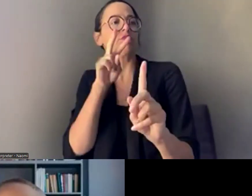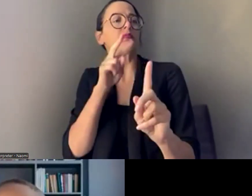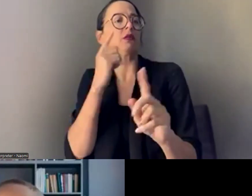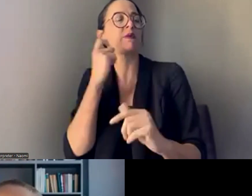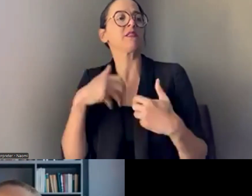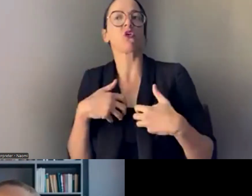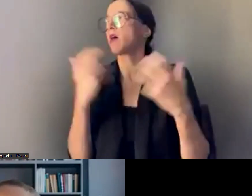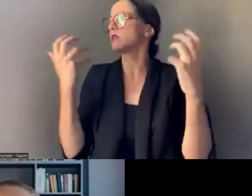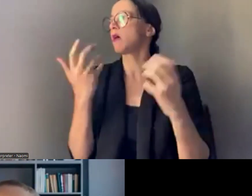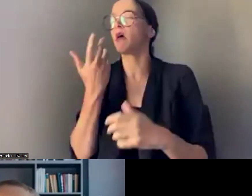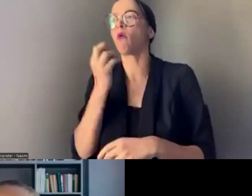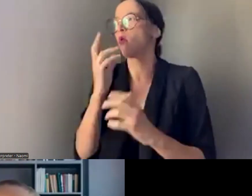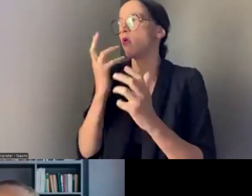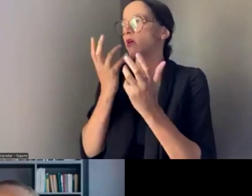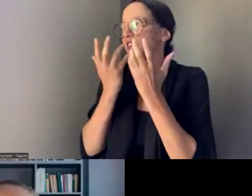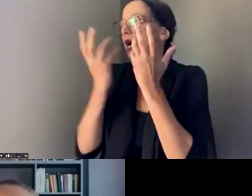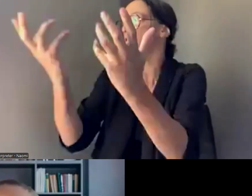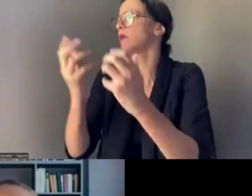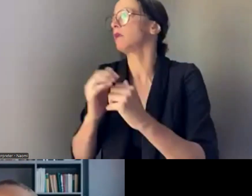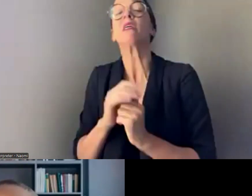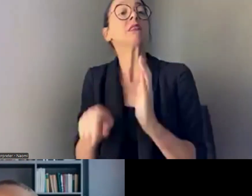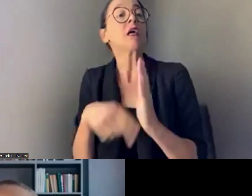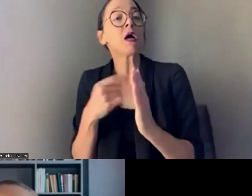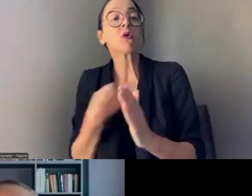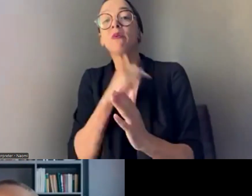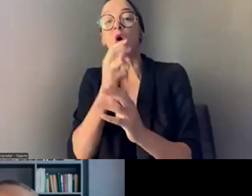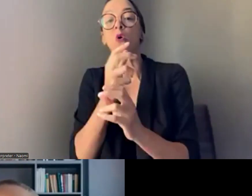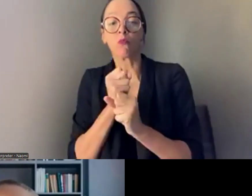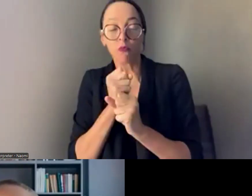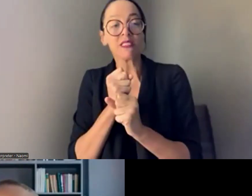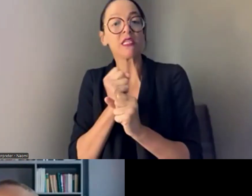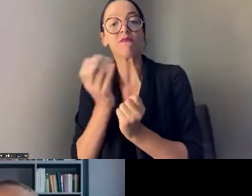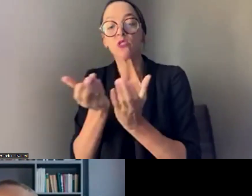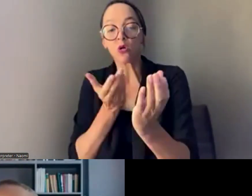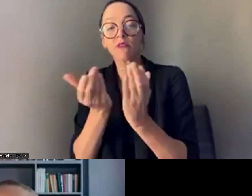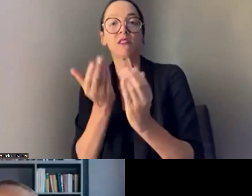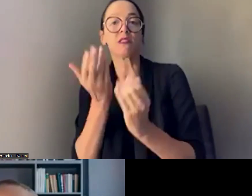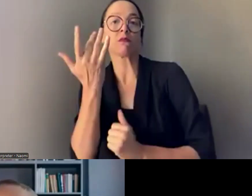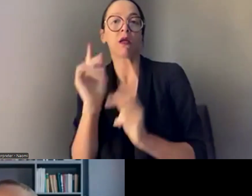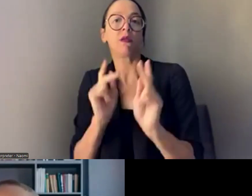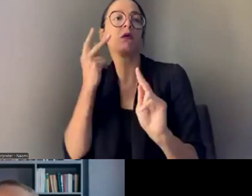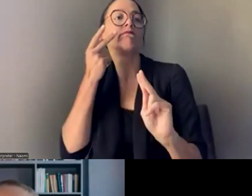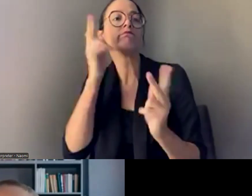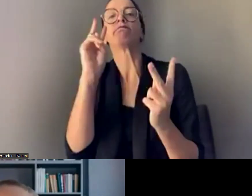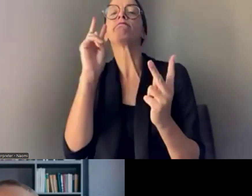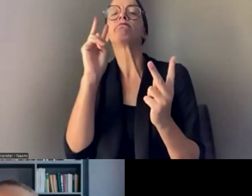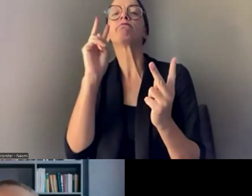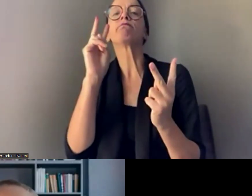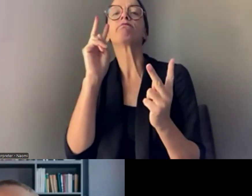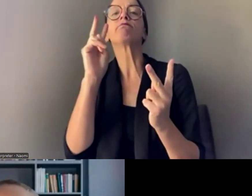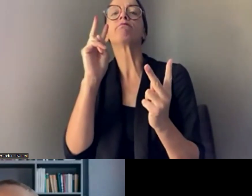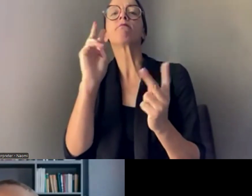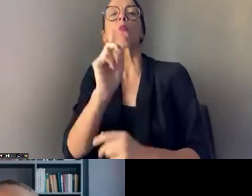don't understand how we communicate and maybe where that comes from. So hopefully there'll be some efforts into doing some trainings and